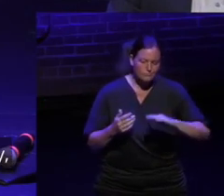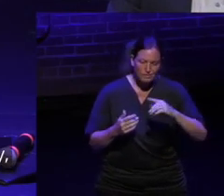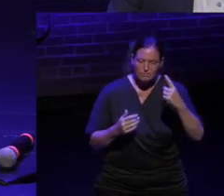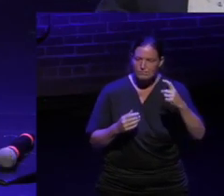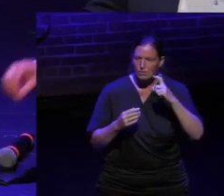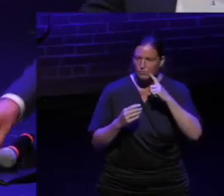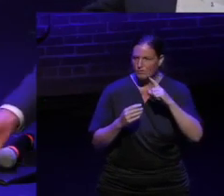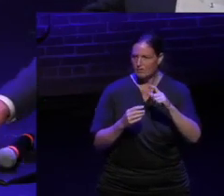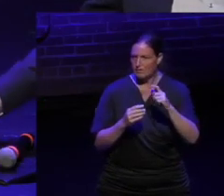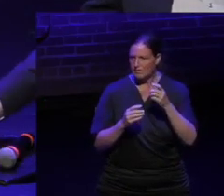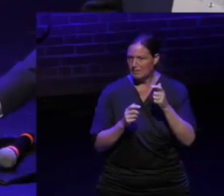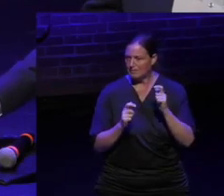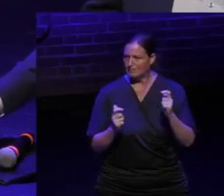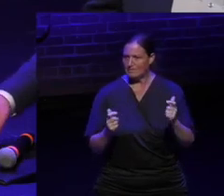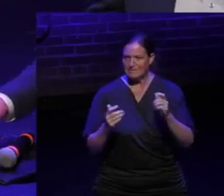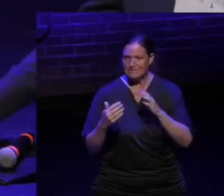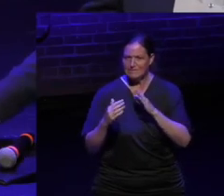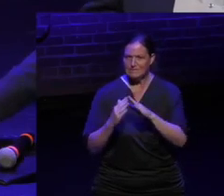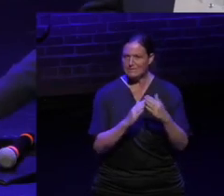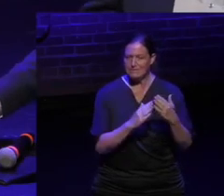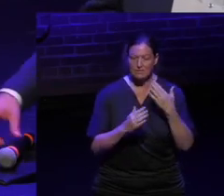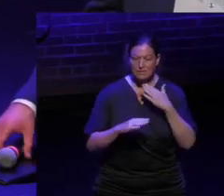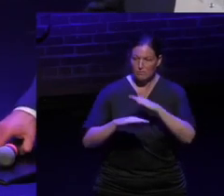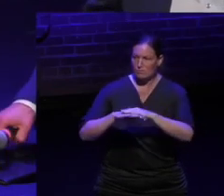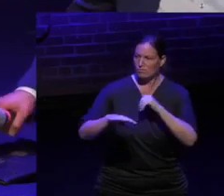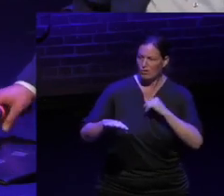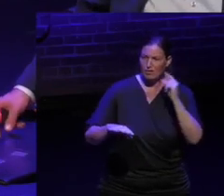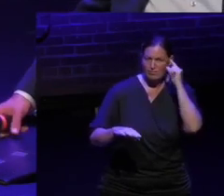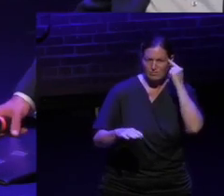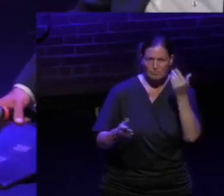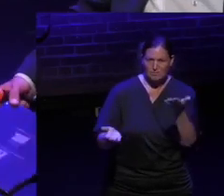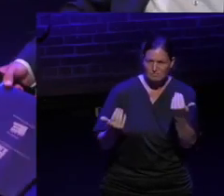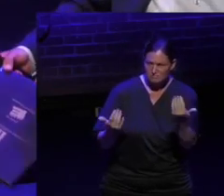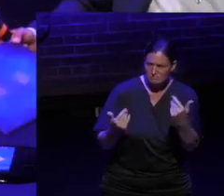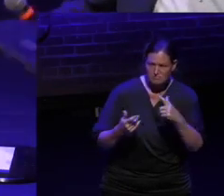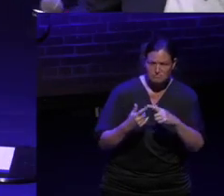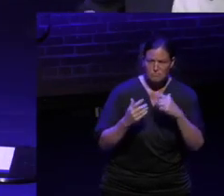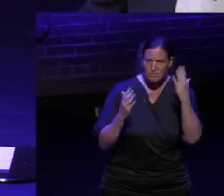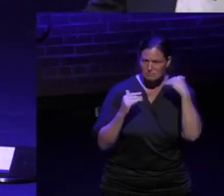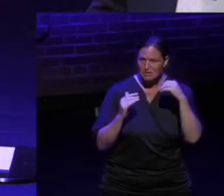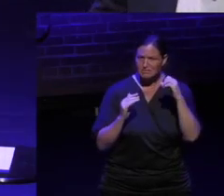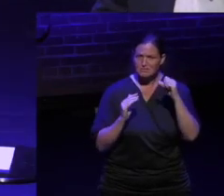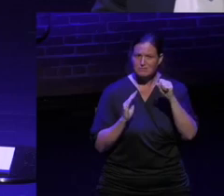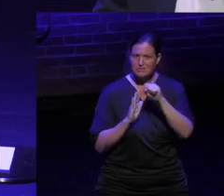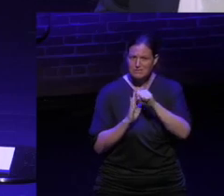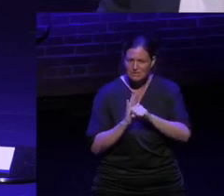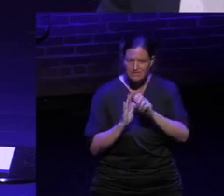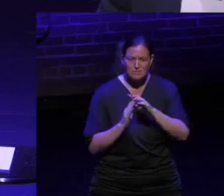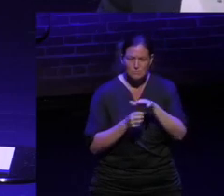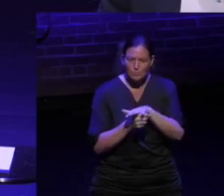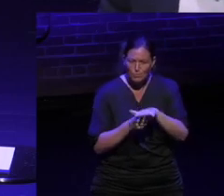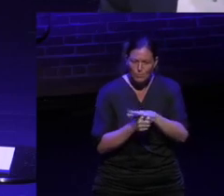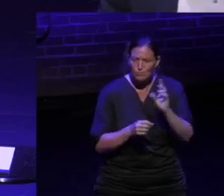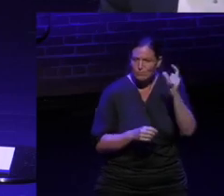gateway city, just making sure that we are calling on government, that we are expecting our state and local governments to make